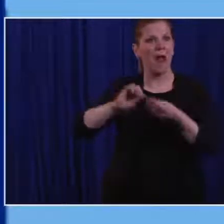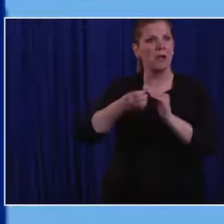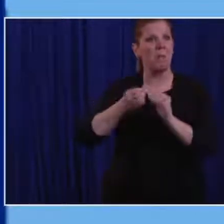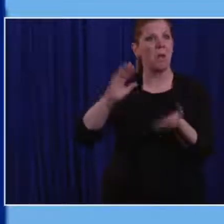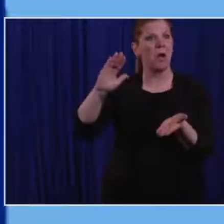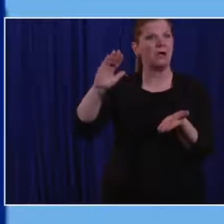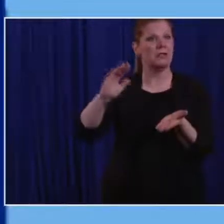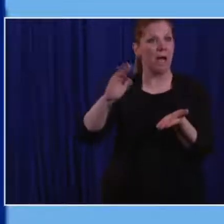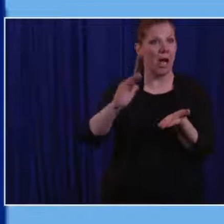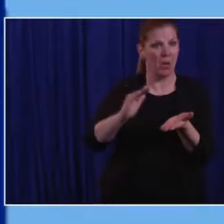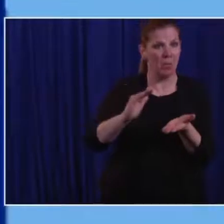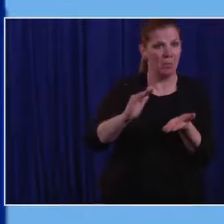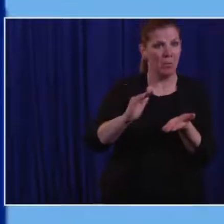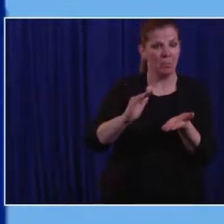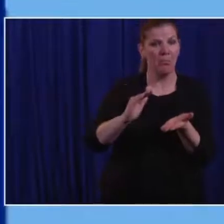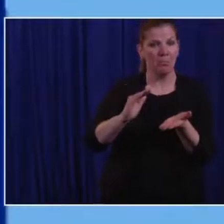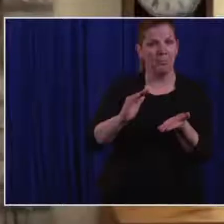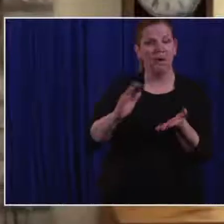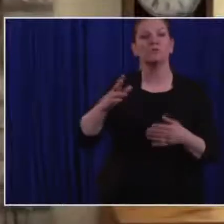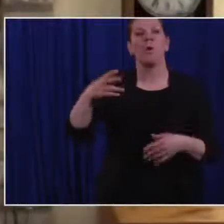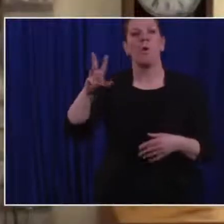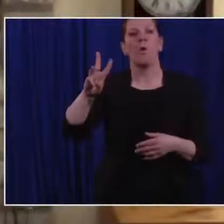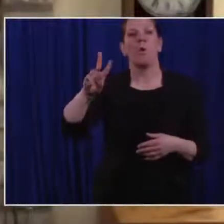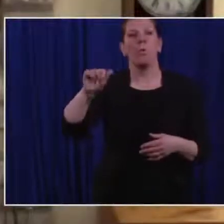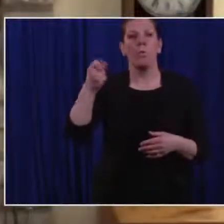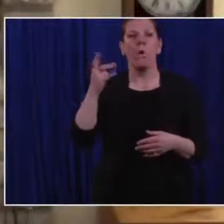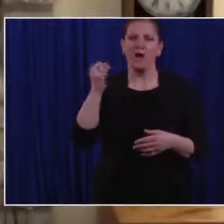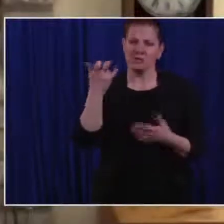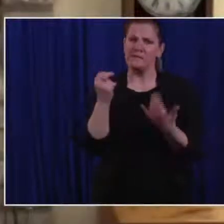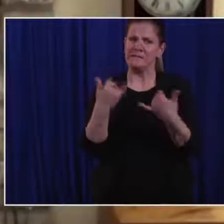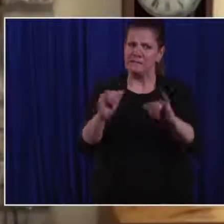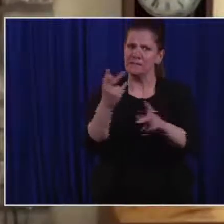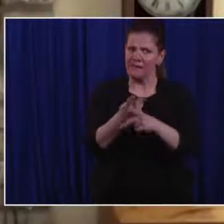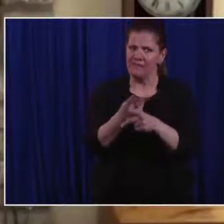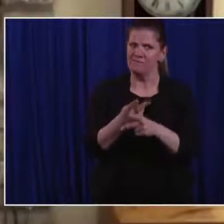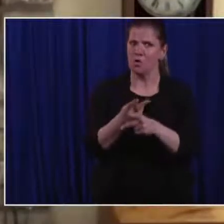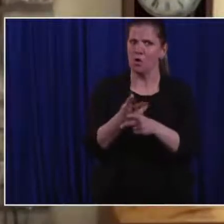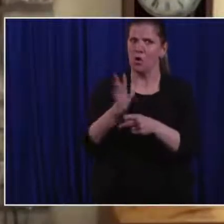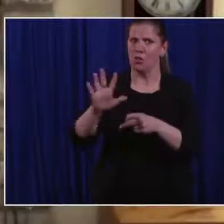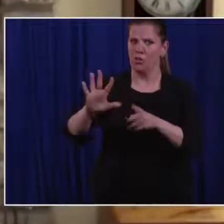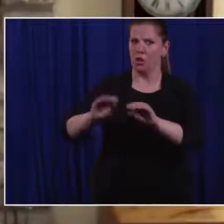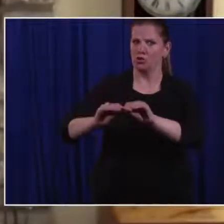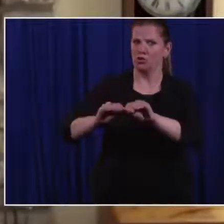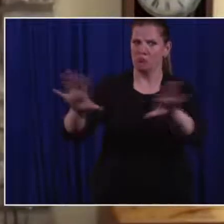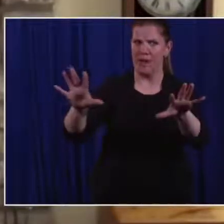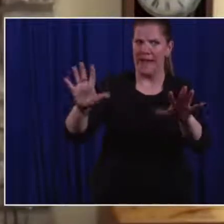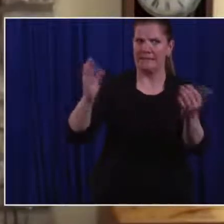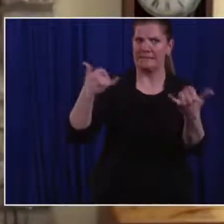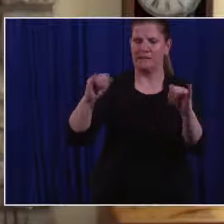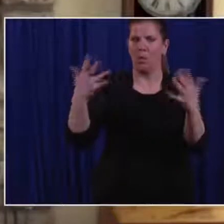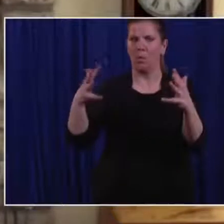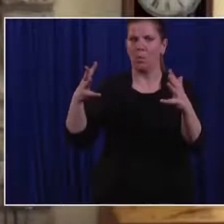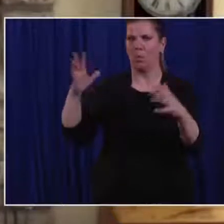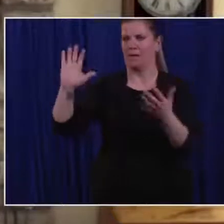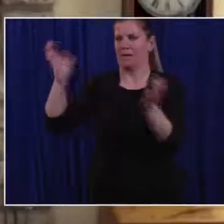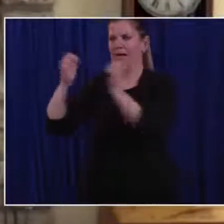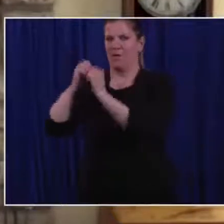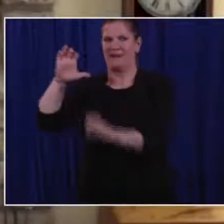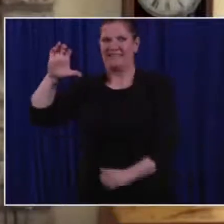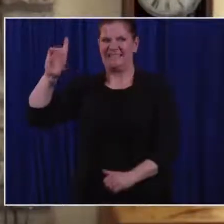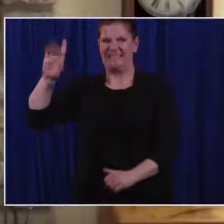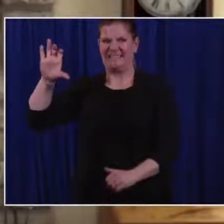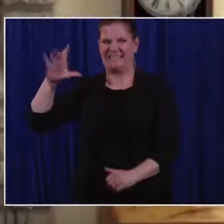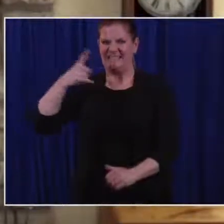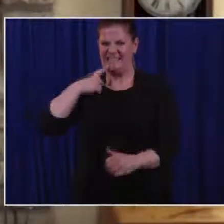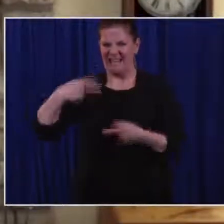still, Washington County is high spread. It's 3 times what the CDC calls high incidence. So it's still very high. All of those in the